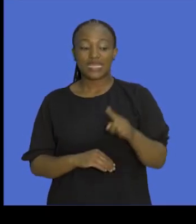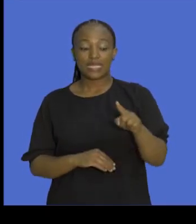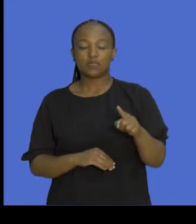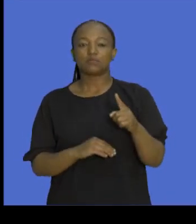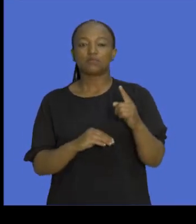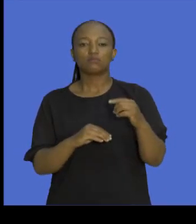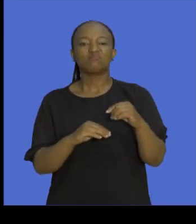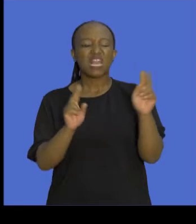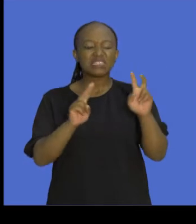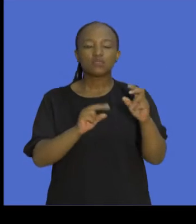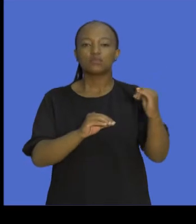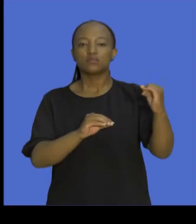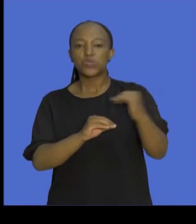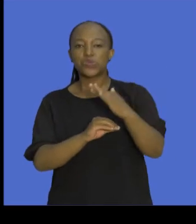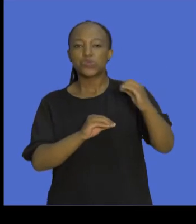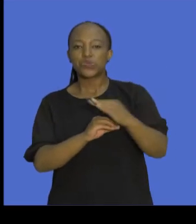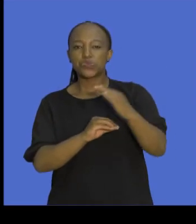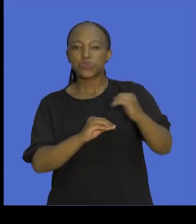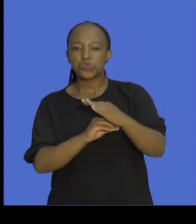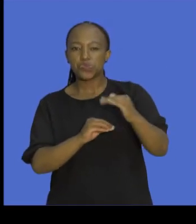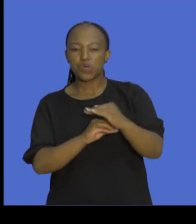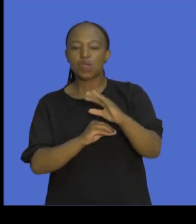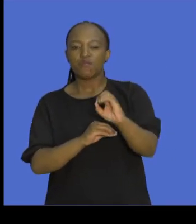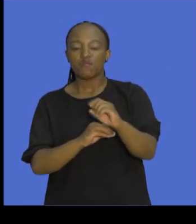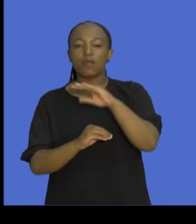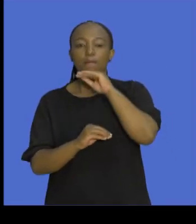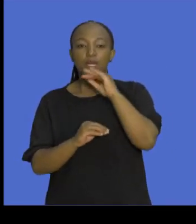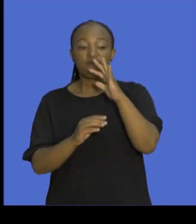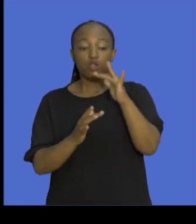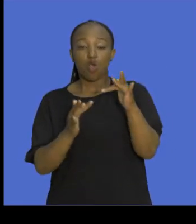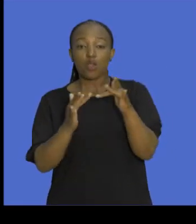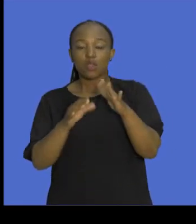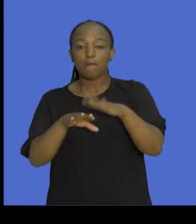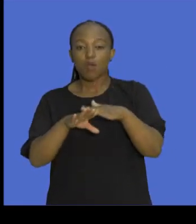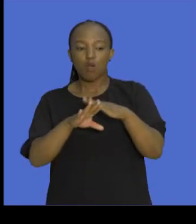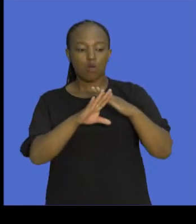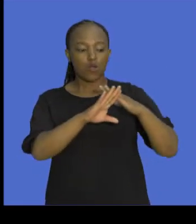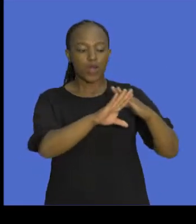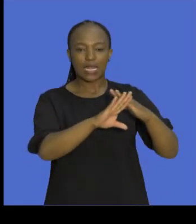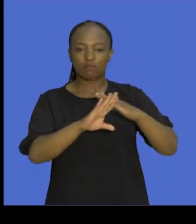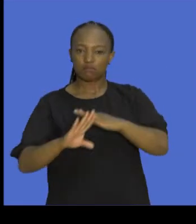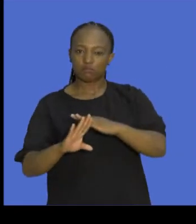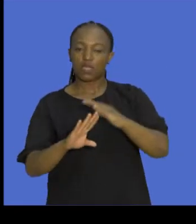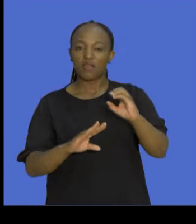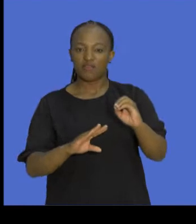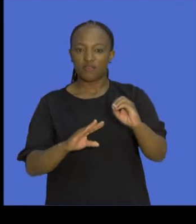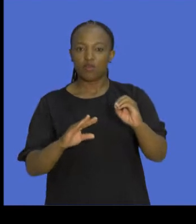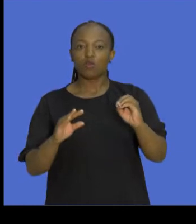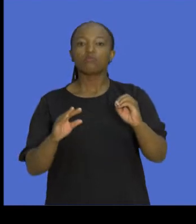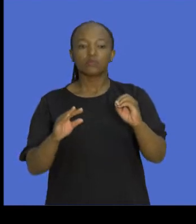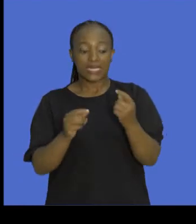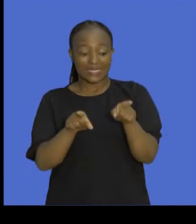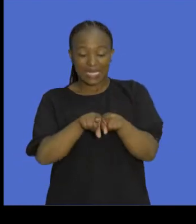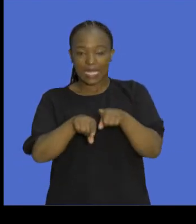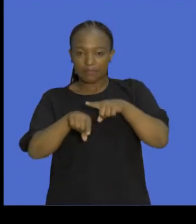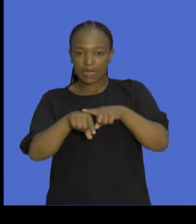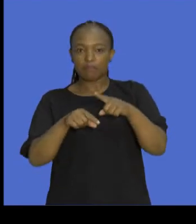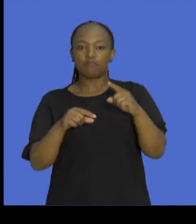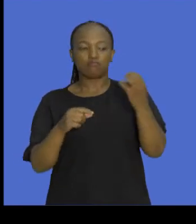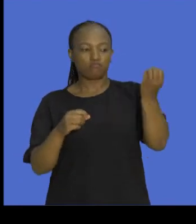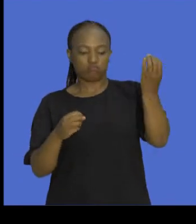So this flow of charge, we've agreed that it's current. In other words, we are saying that connecting more resistors in